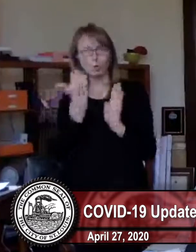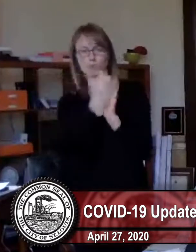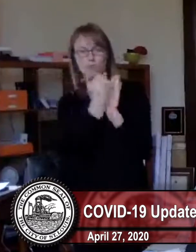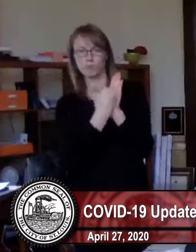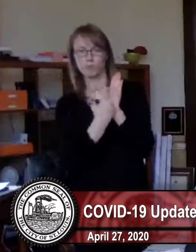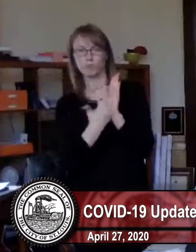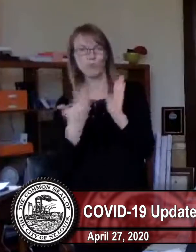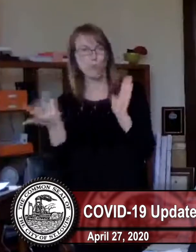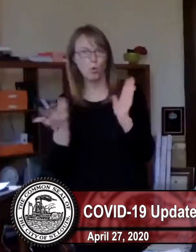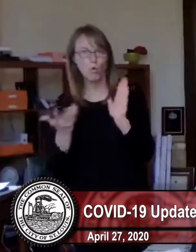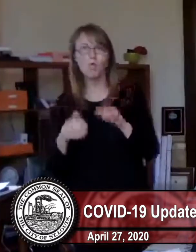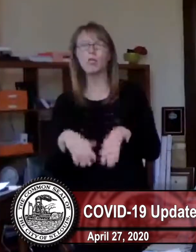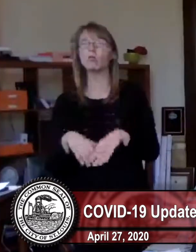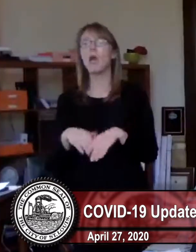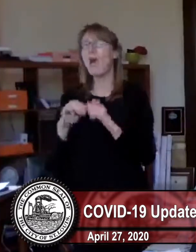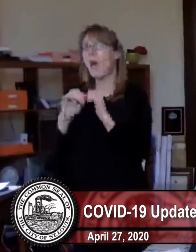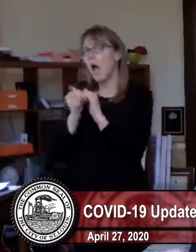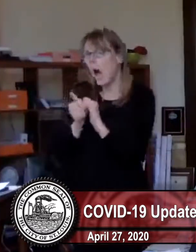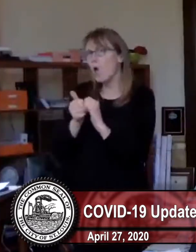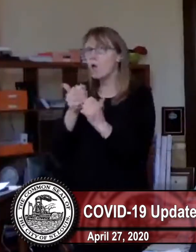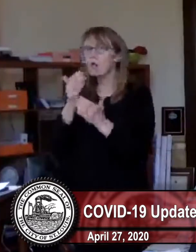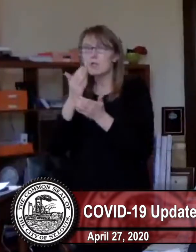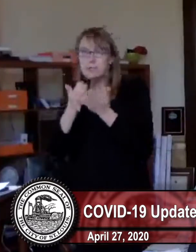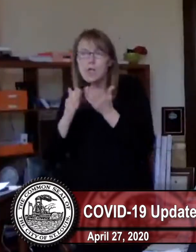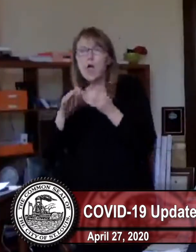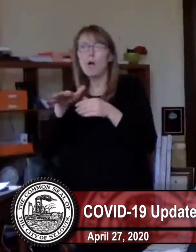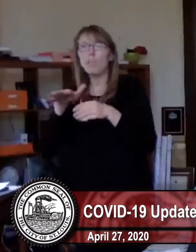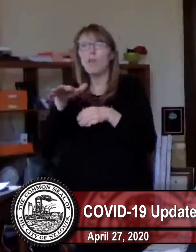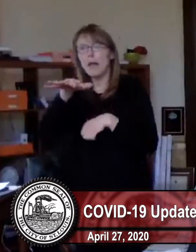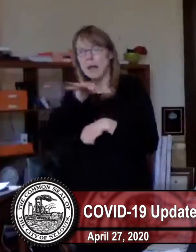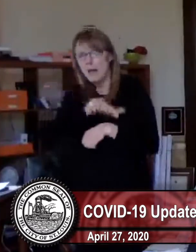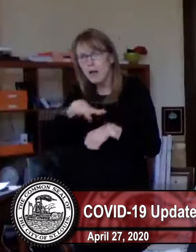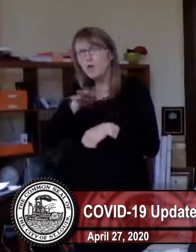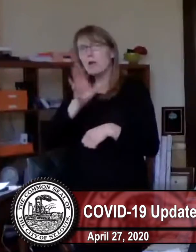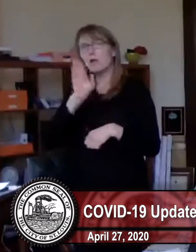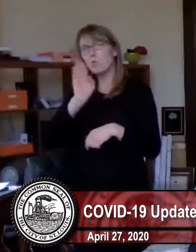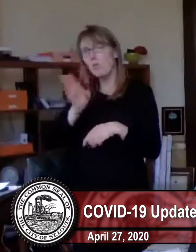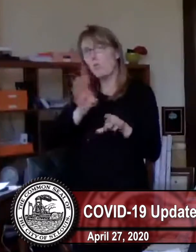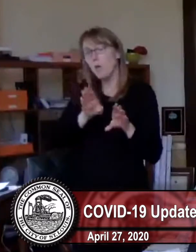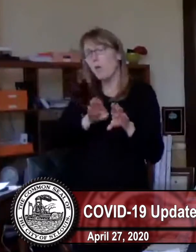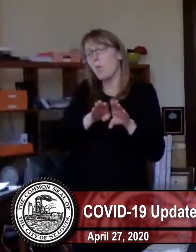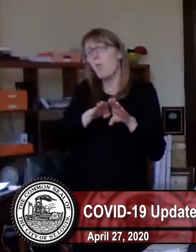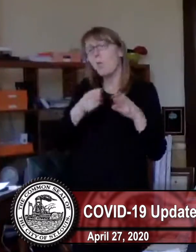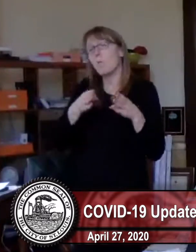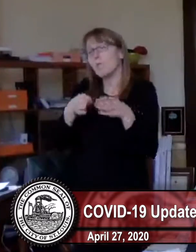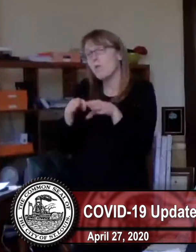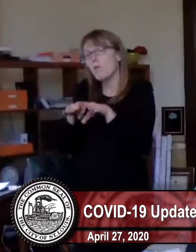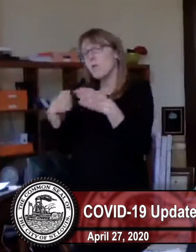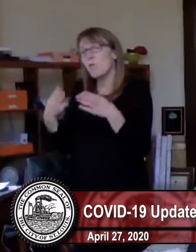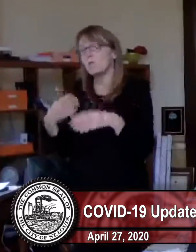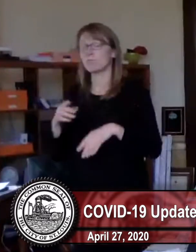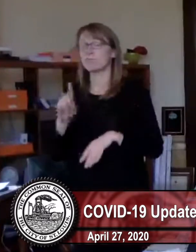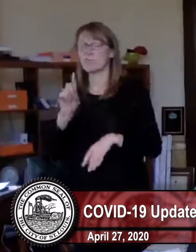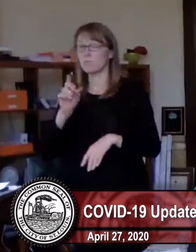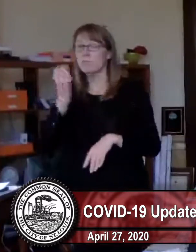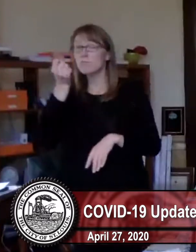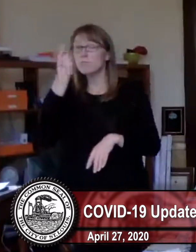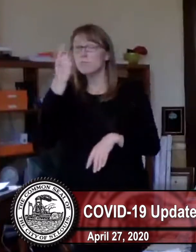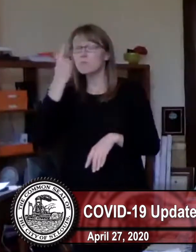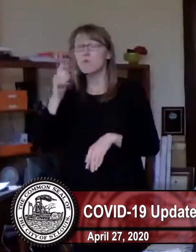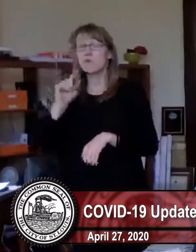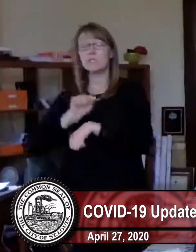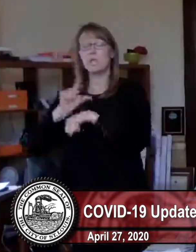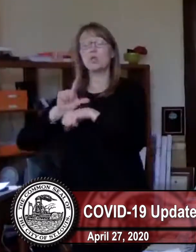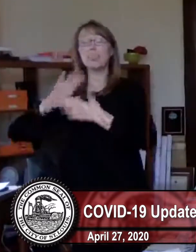government. The city of St. Louis and St. Louis County will make that decision jointly so that the city and the county are